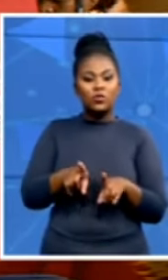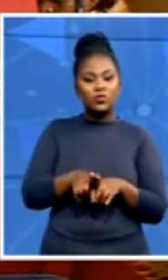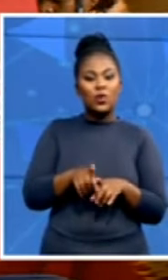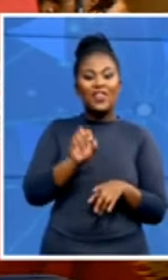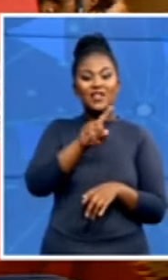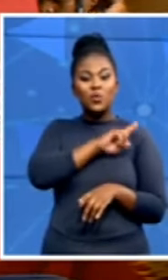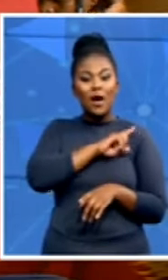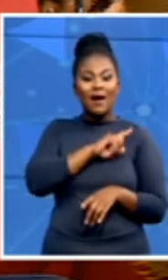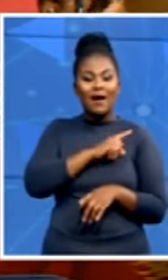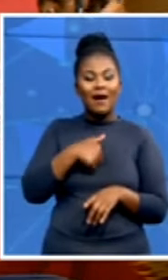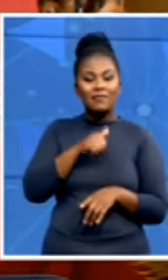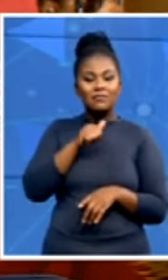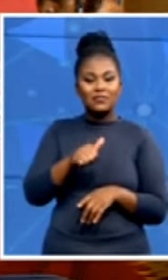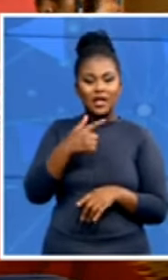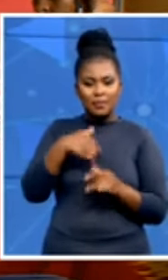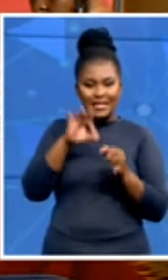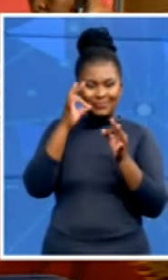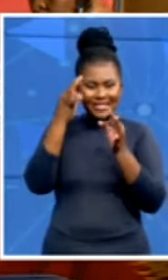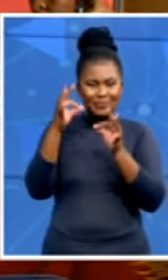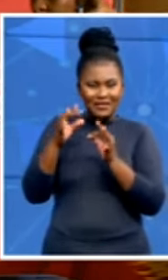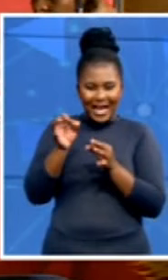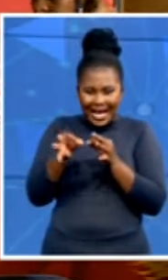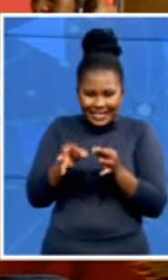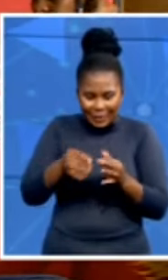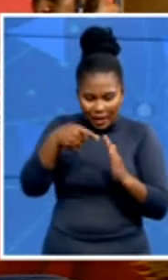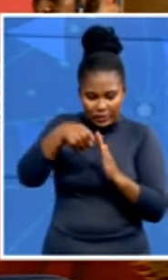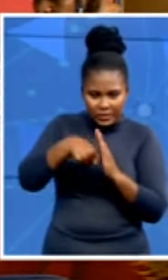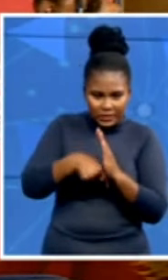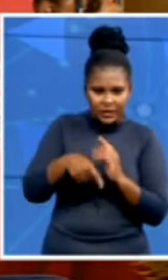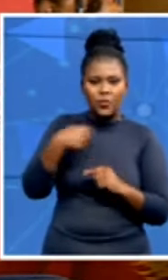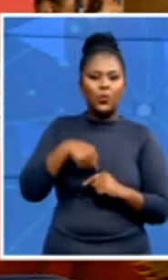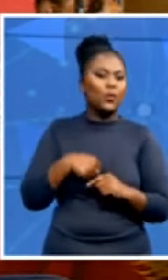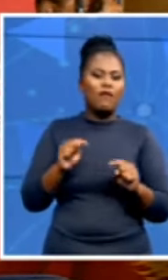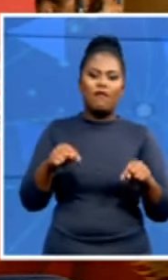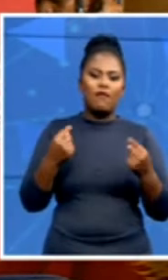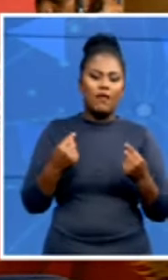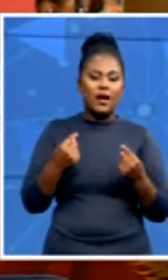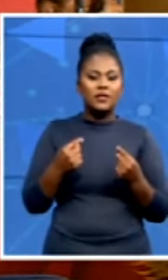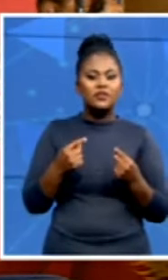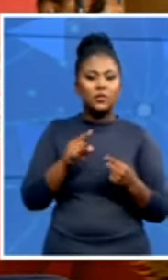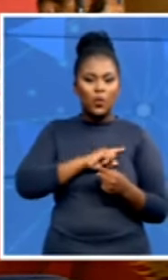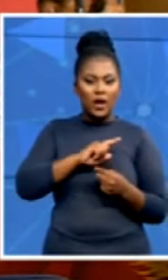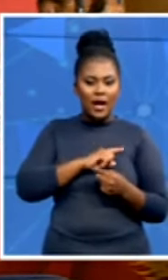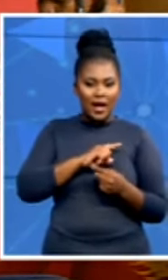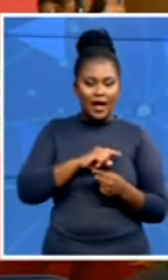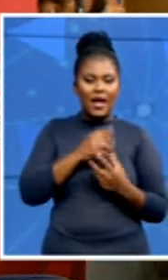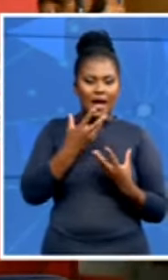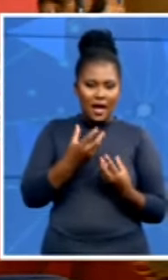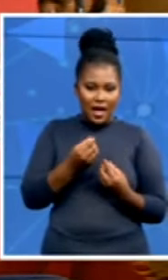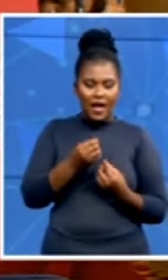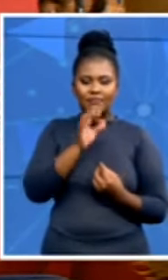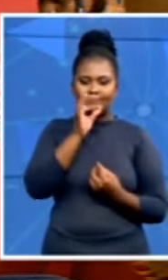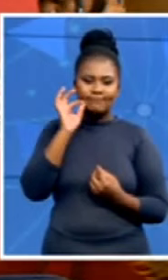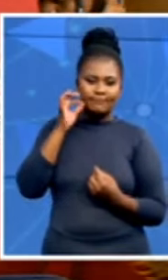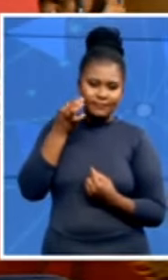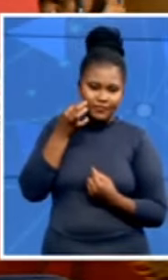I said earlier, in terms of what transpired in the security agencies, because I was busy on the economic side. How do we